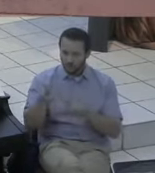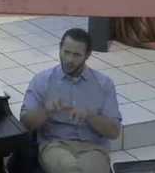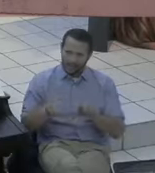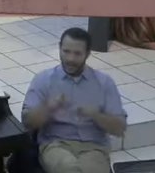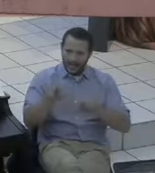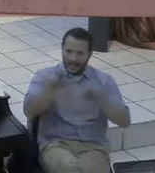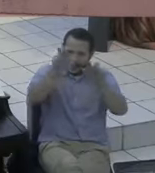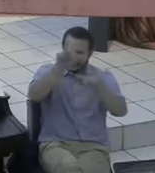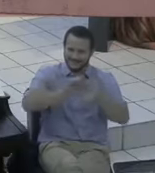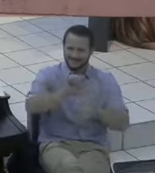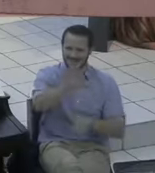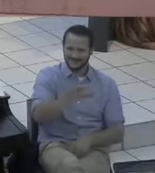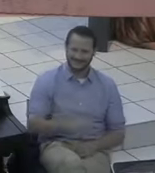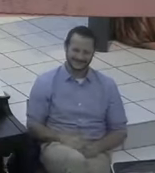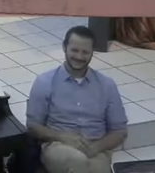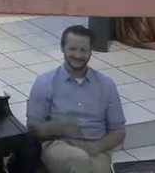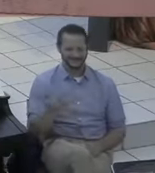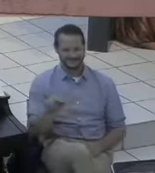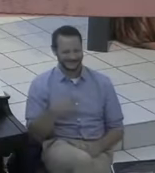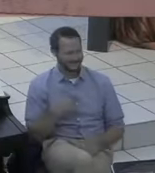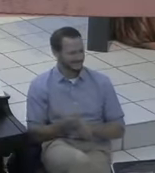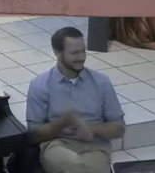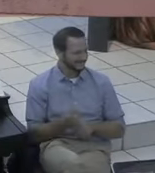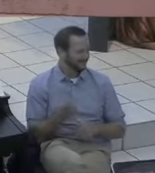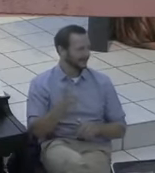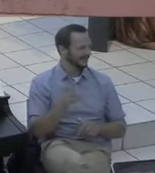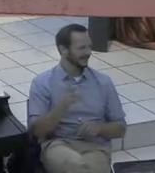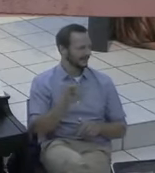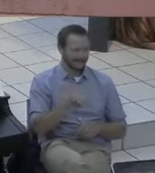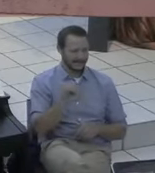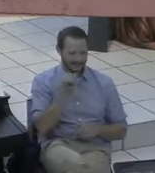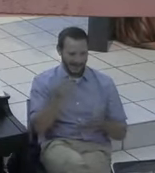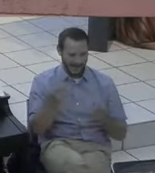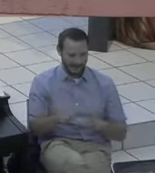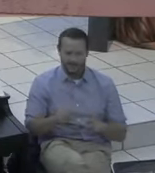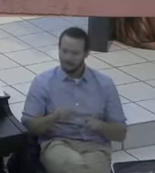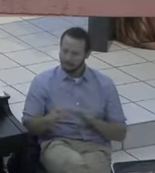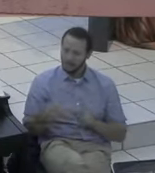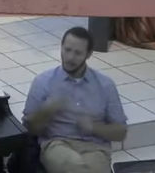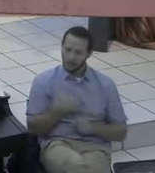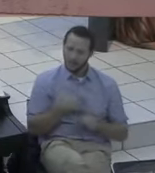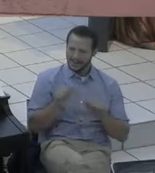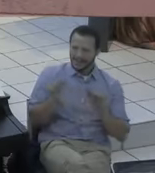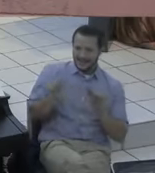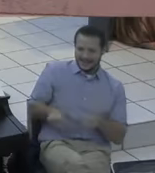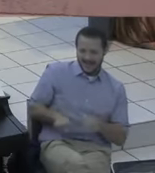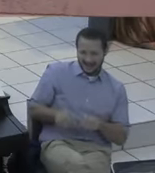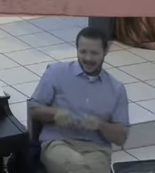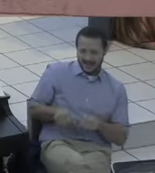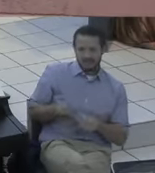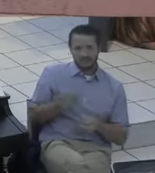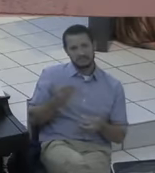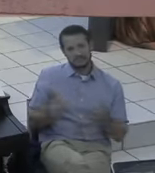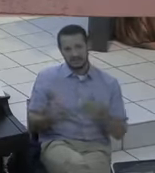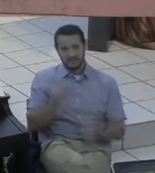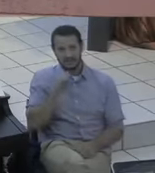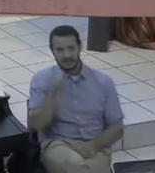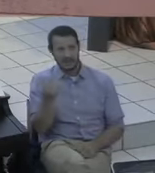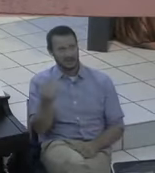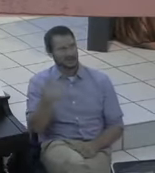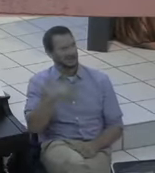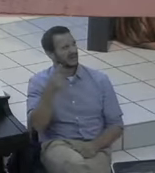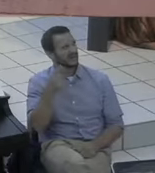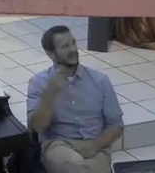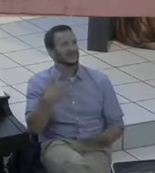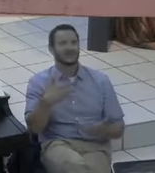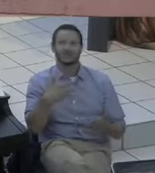Actually, we know that that's probably not attainable for most, but one thing that we can do, maybe not today, because it's a gray day, we'll not